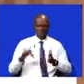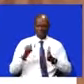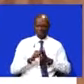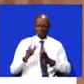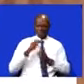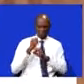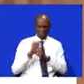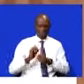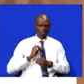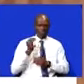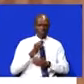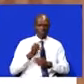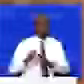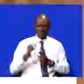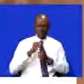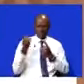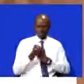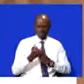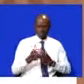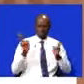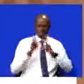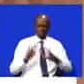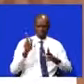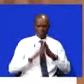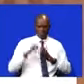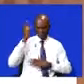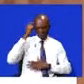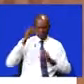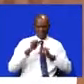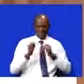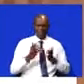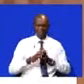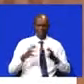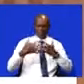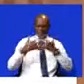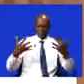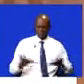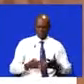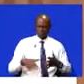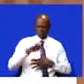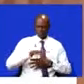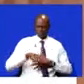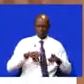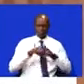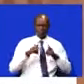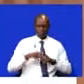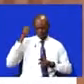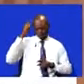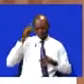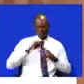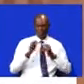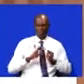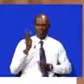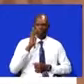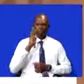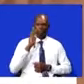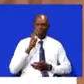do our system restoring, we must think about protection in terms of fencing. We must think about the water sources